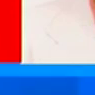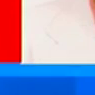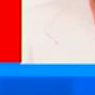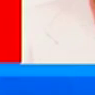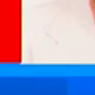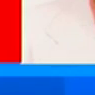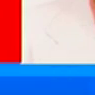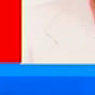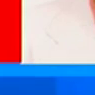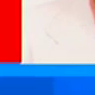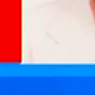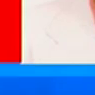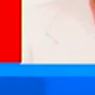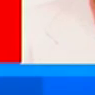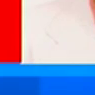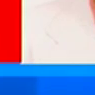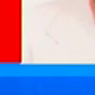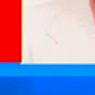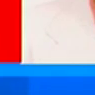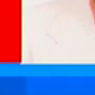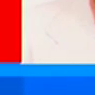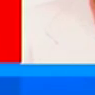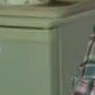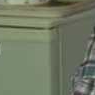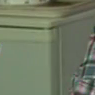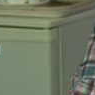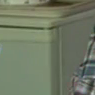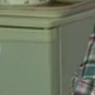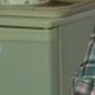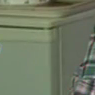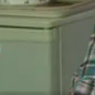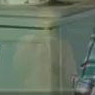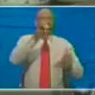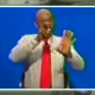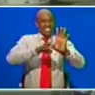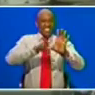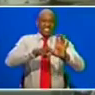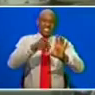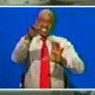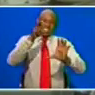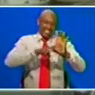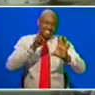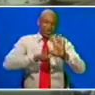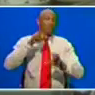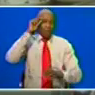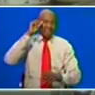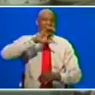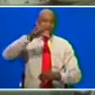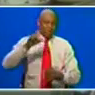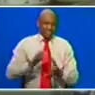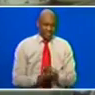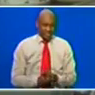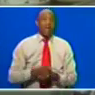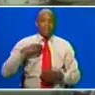in the race under the Viber Democratic Party, VDP. Ikiti ya Mombasa County